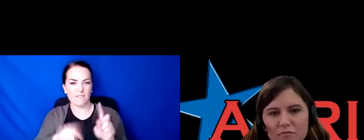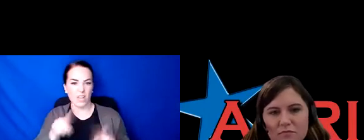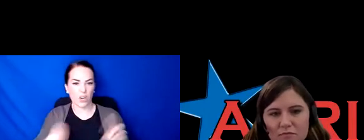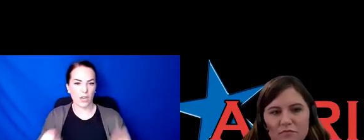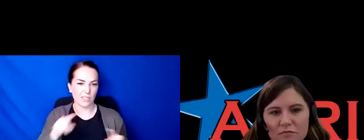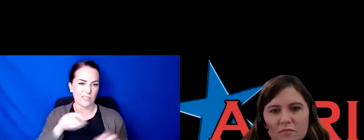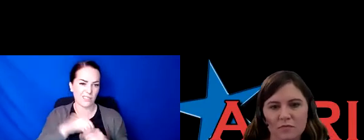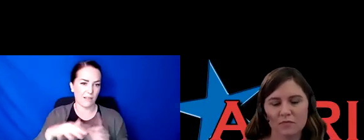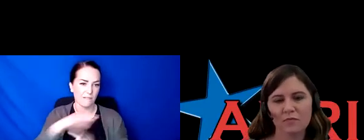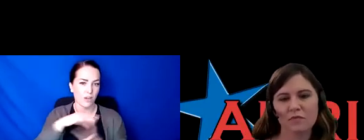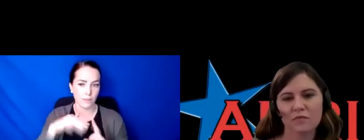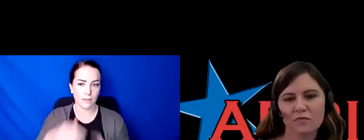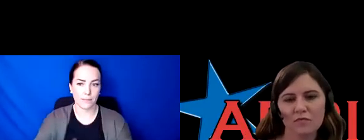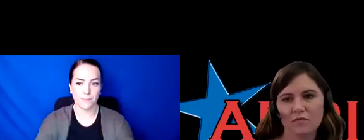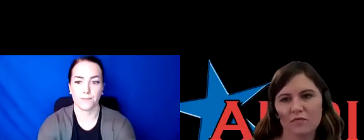we're in.